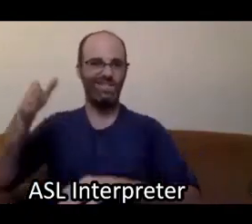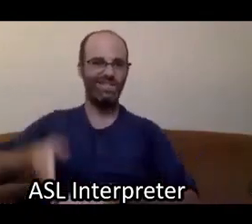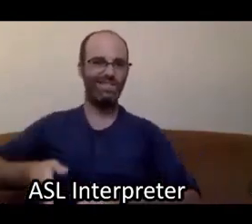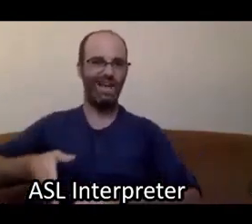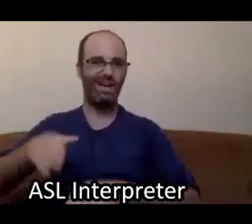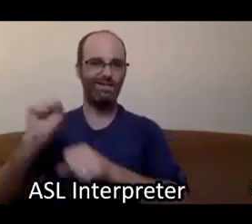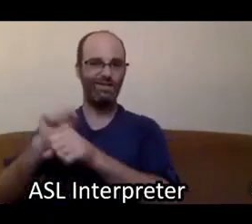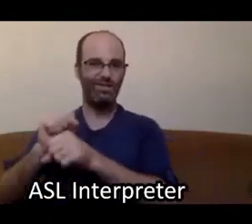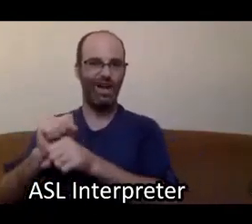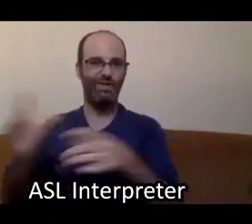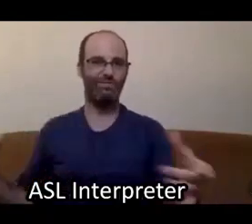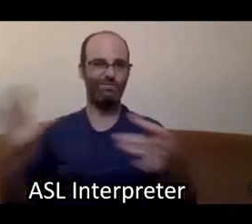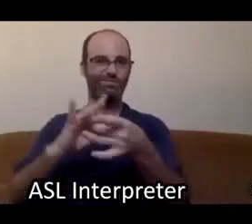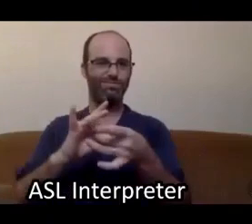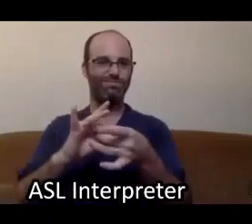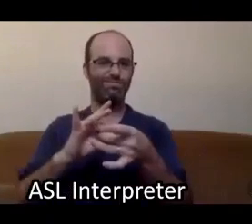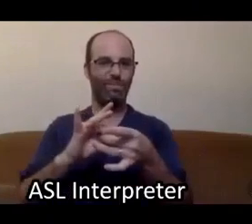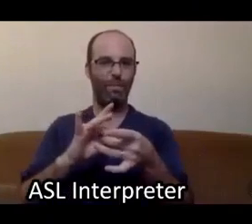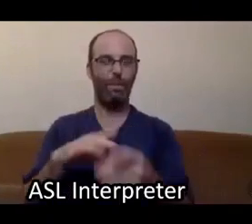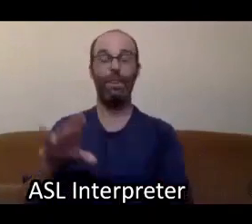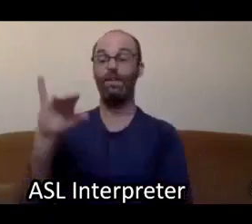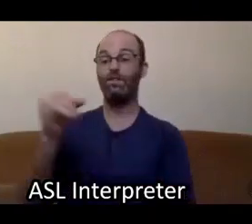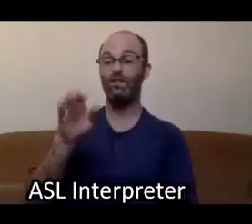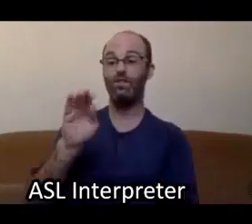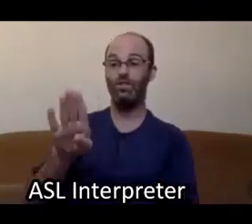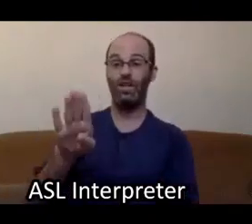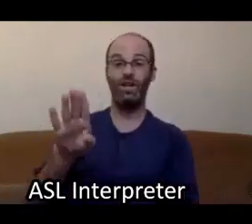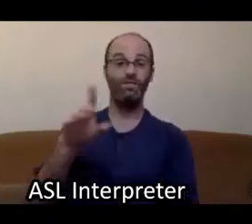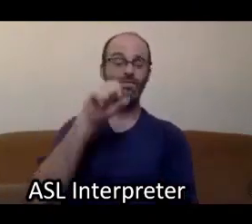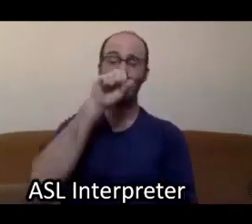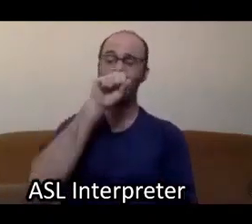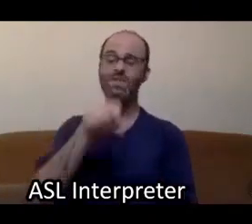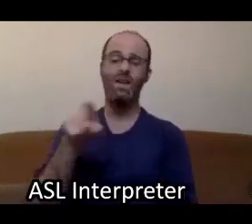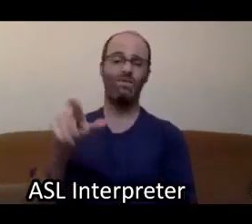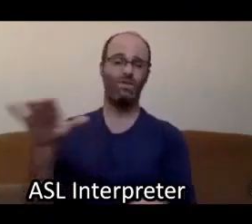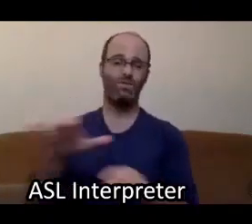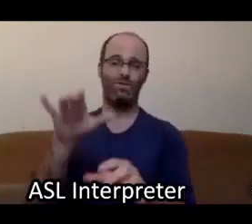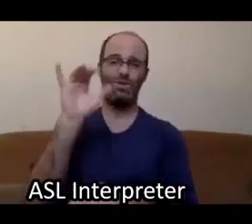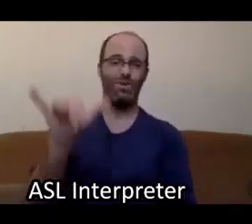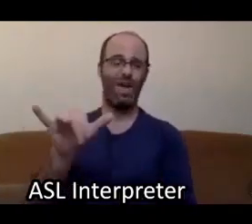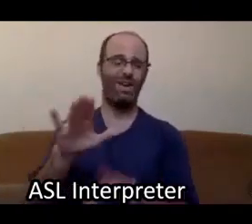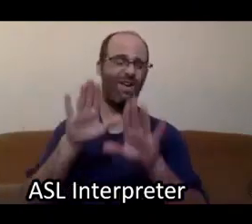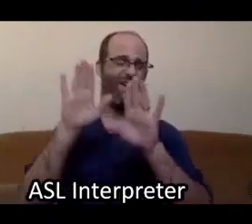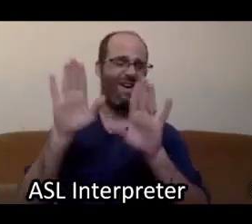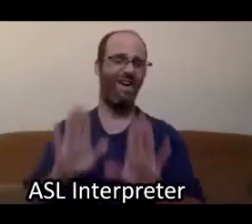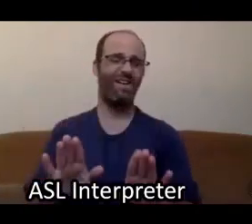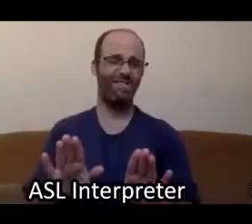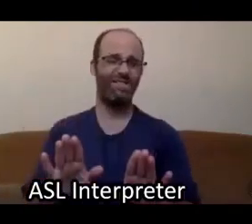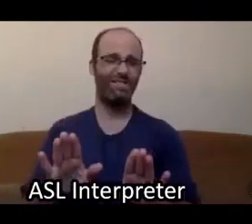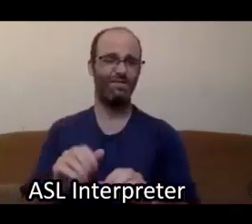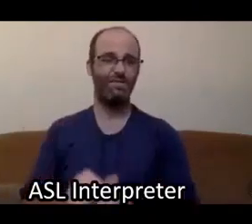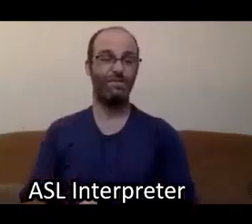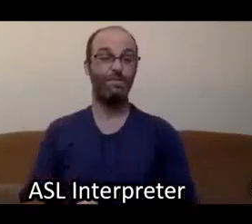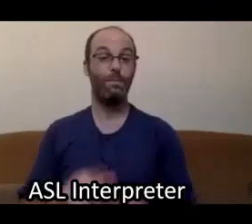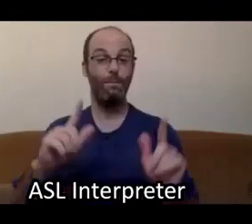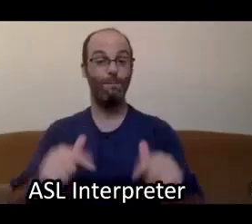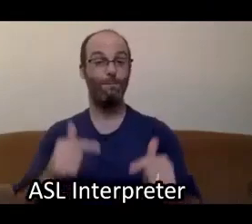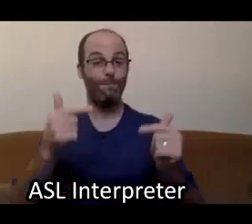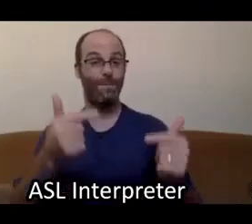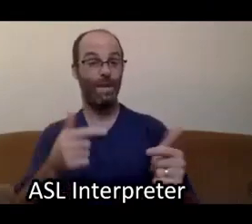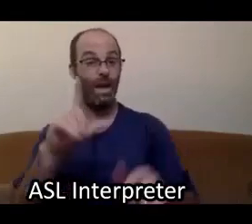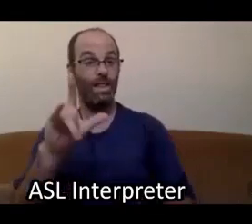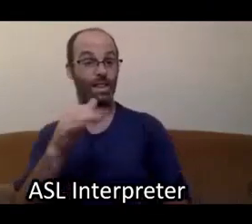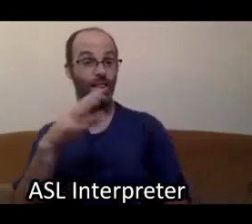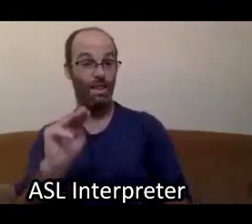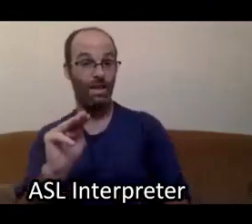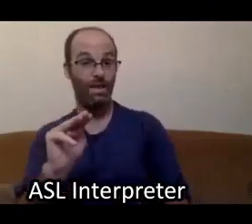you have been able to do that. That's awesome. So, Liam, how about you? What's your kind of accessibility